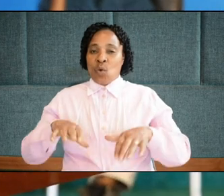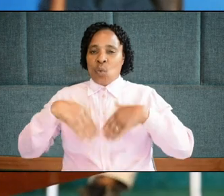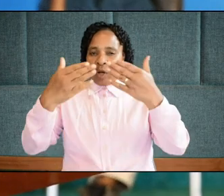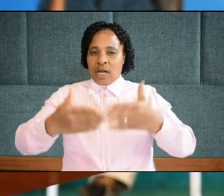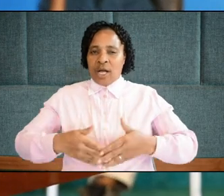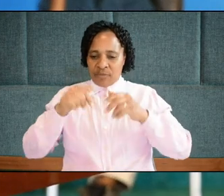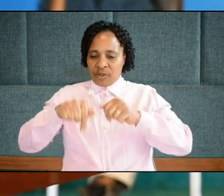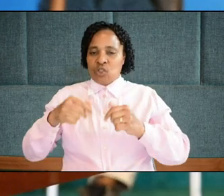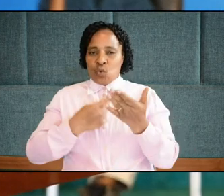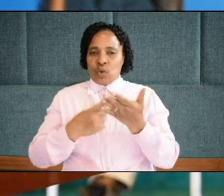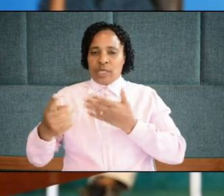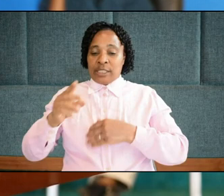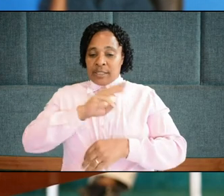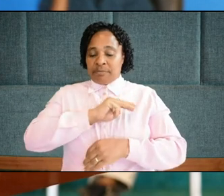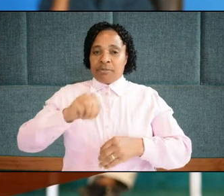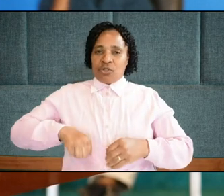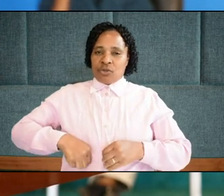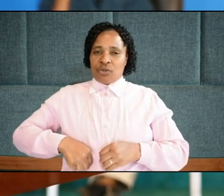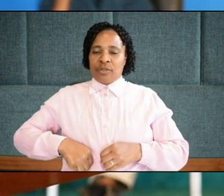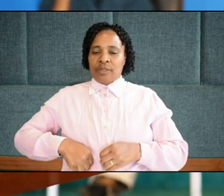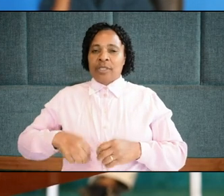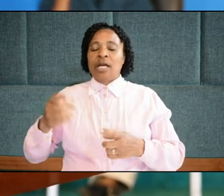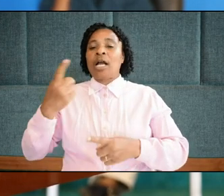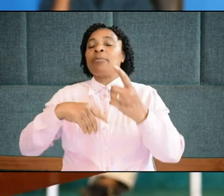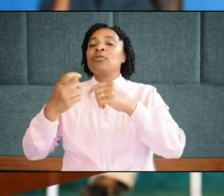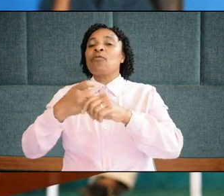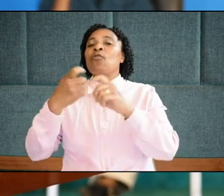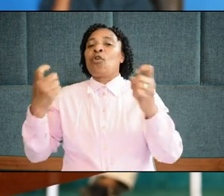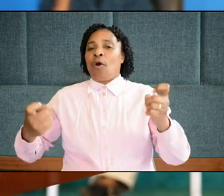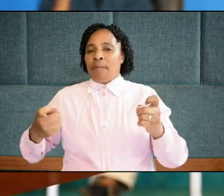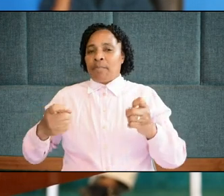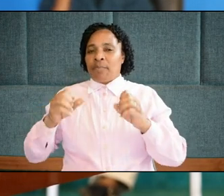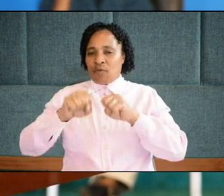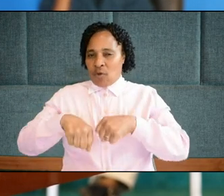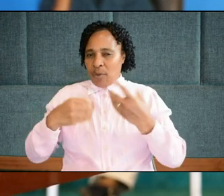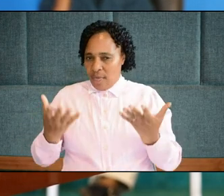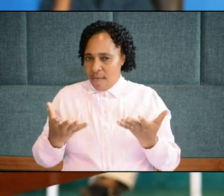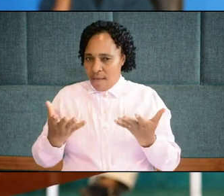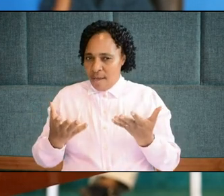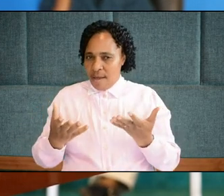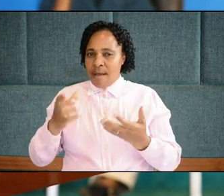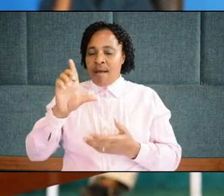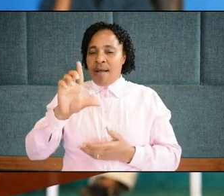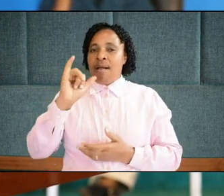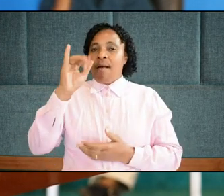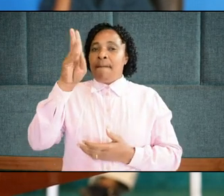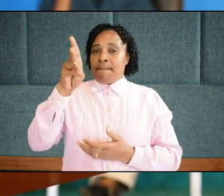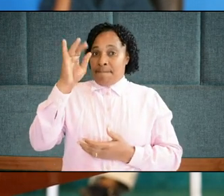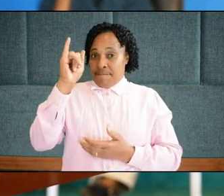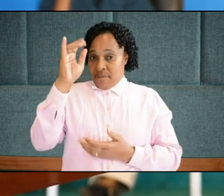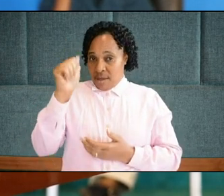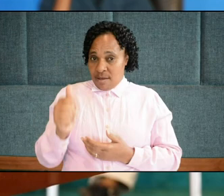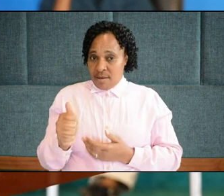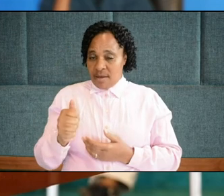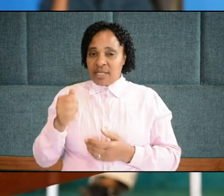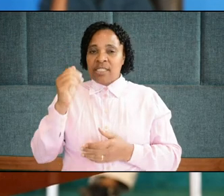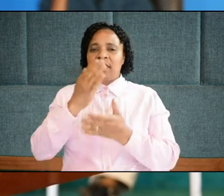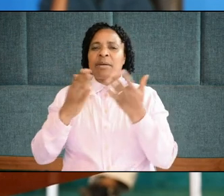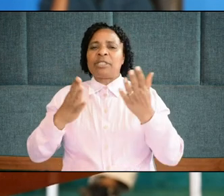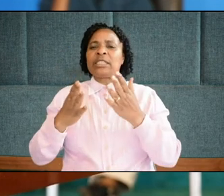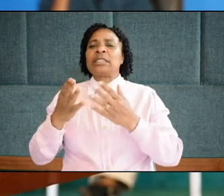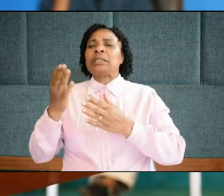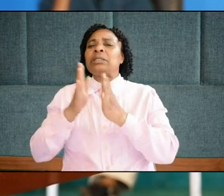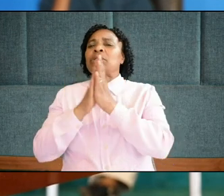Welcome to this week's mission. This week's mission comes from Latvia. Fun fact about something interesting from